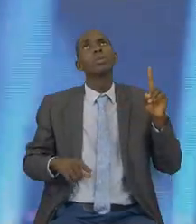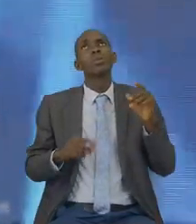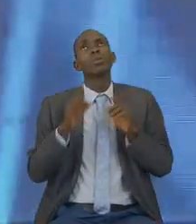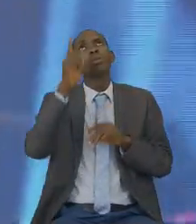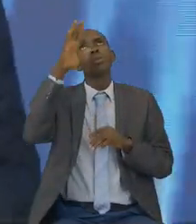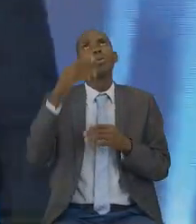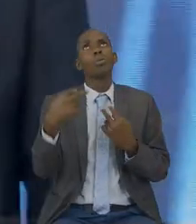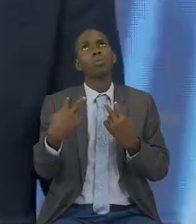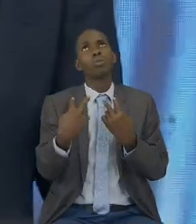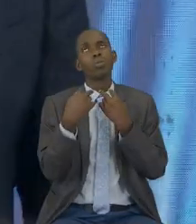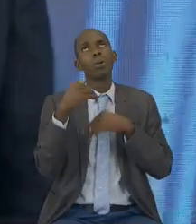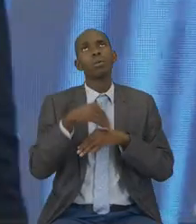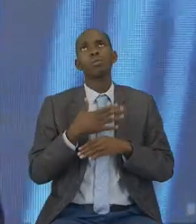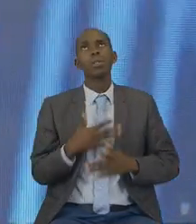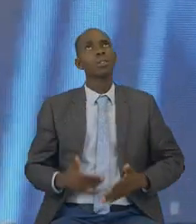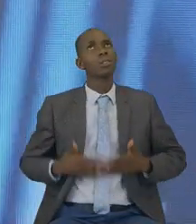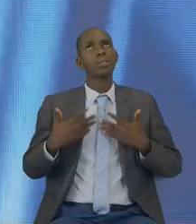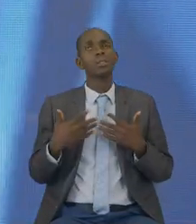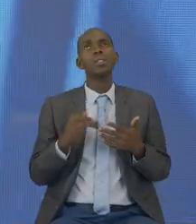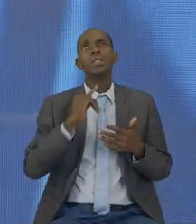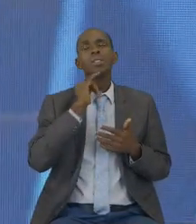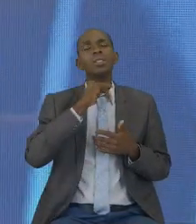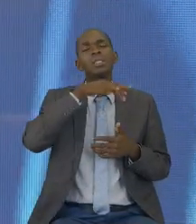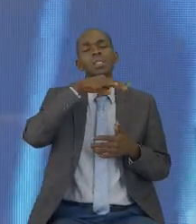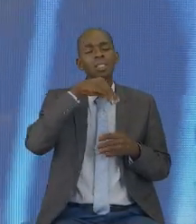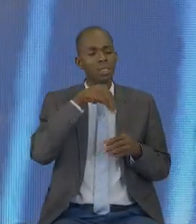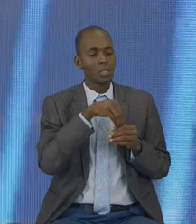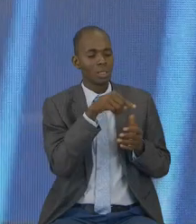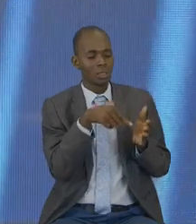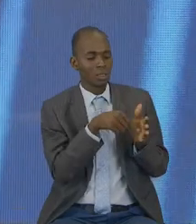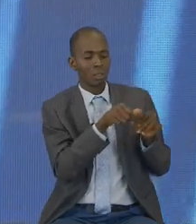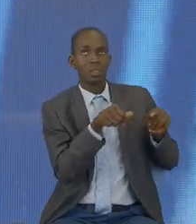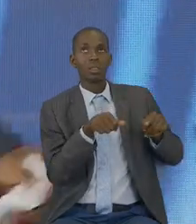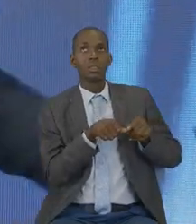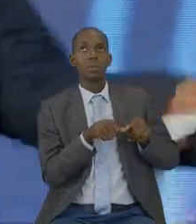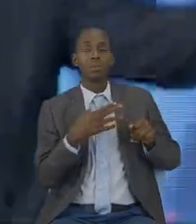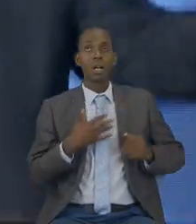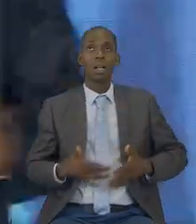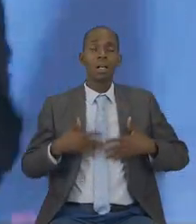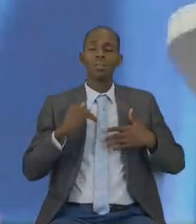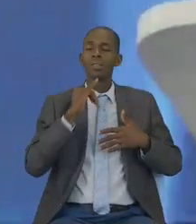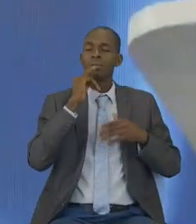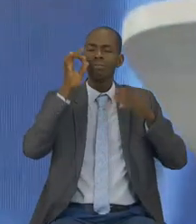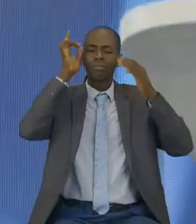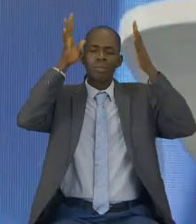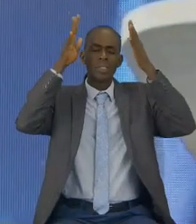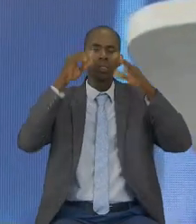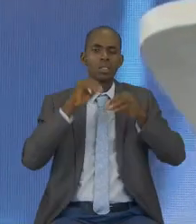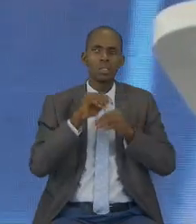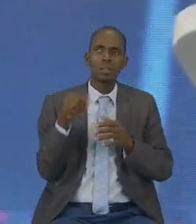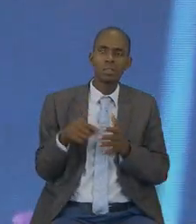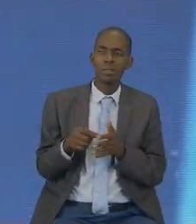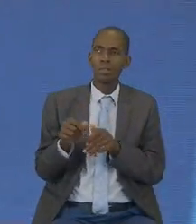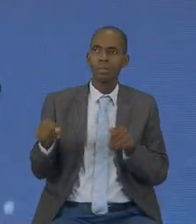life. It's rotting in this area. It's terrible in this area. The things that come to